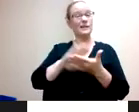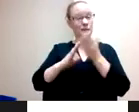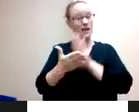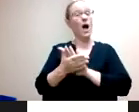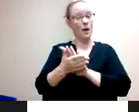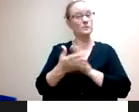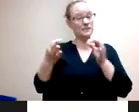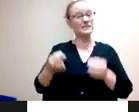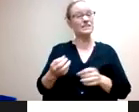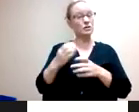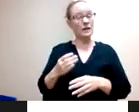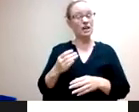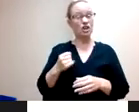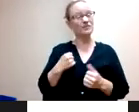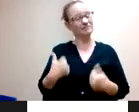maker. Messy.